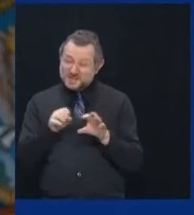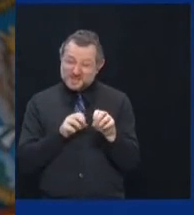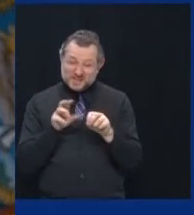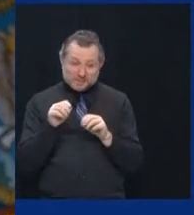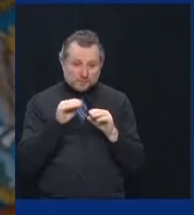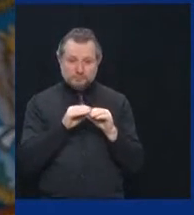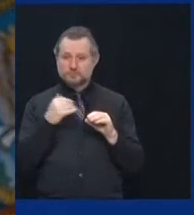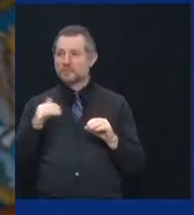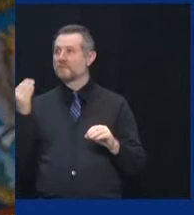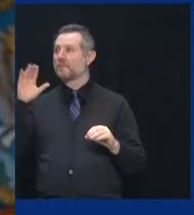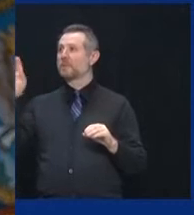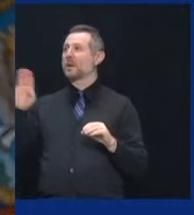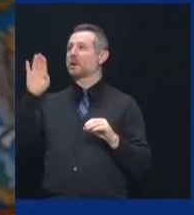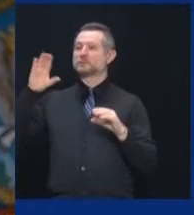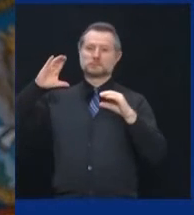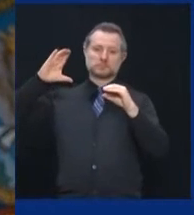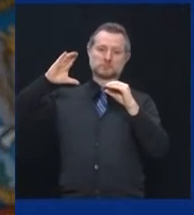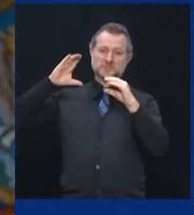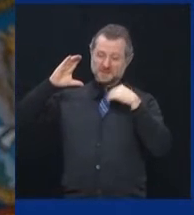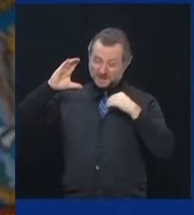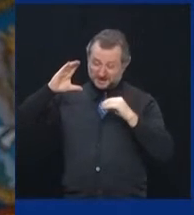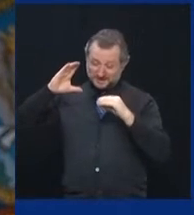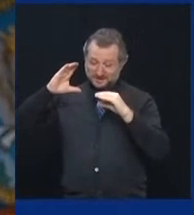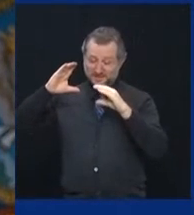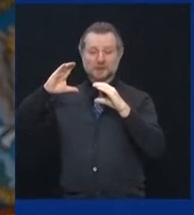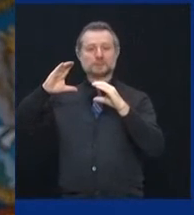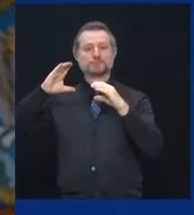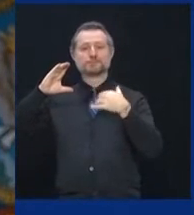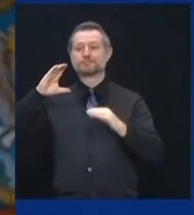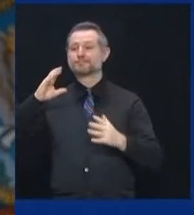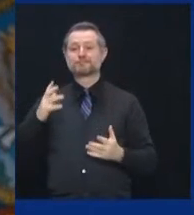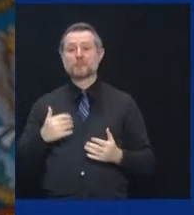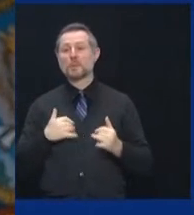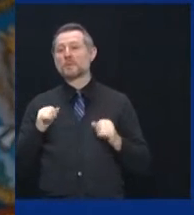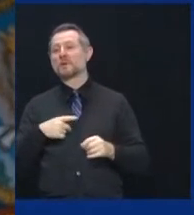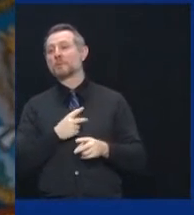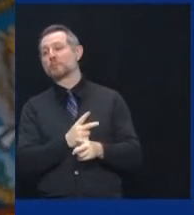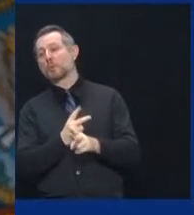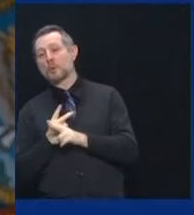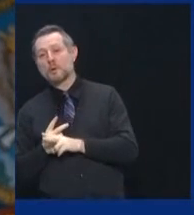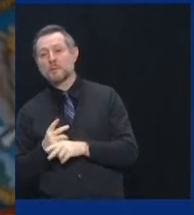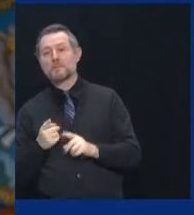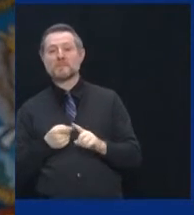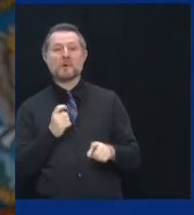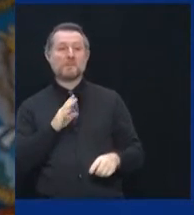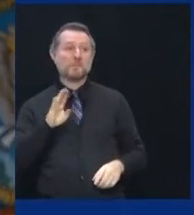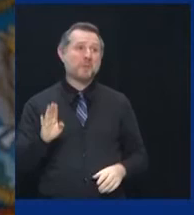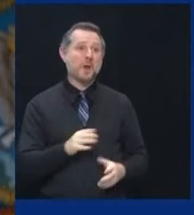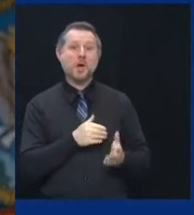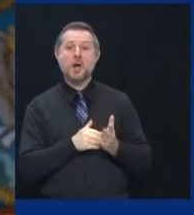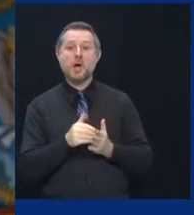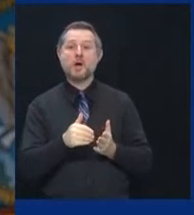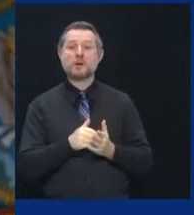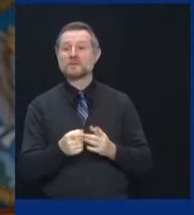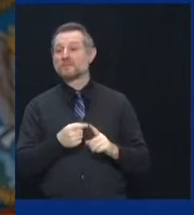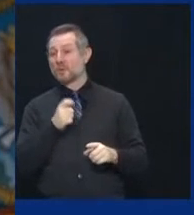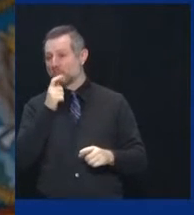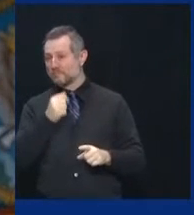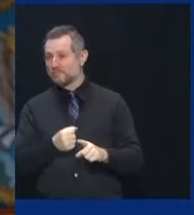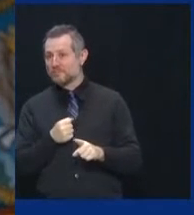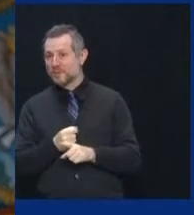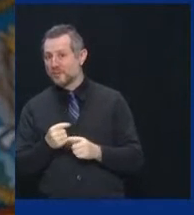in the middle of a pandemic. And we would need to borrow billions at the cost of future generations. It would